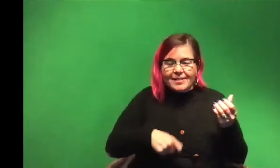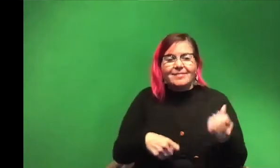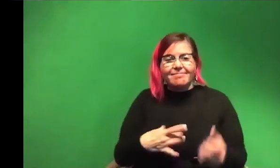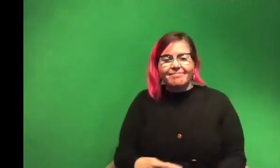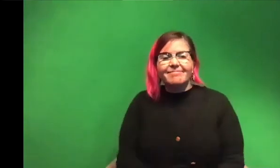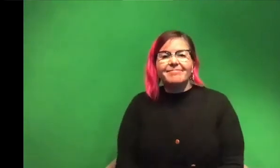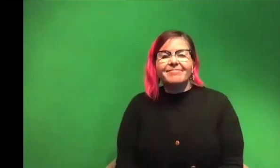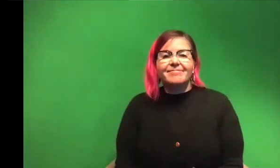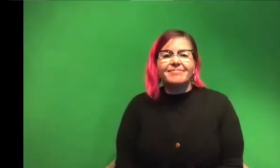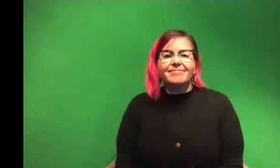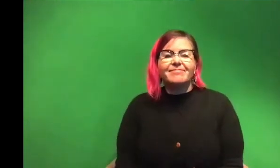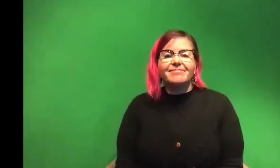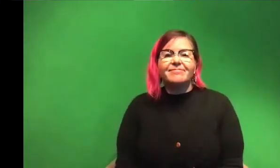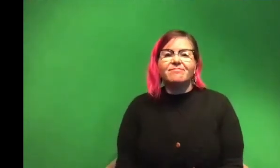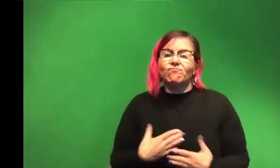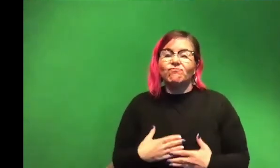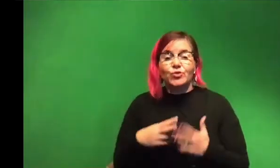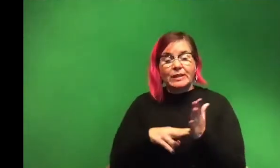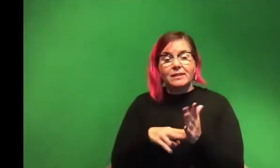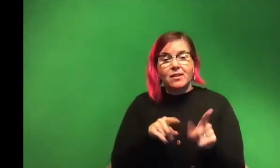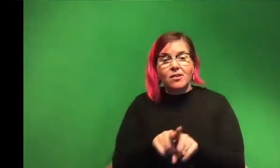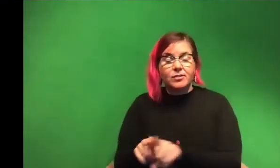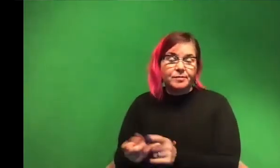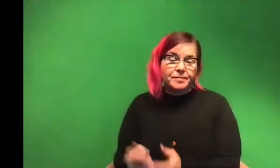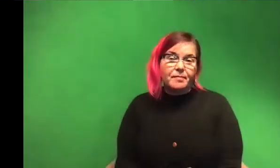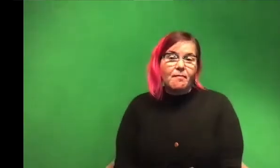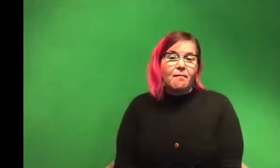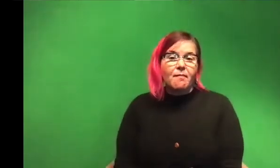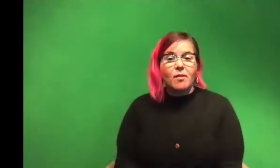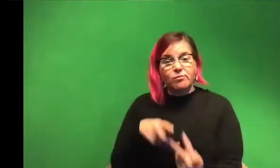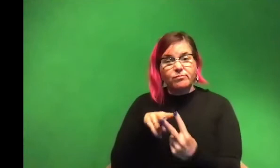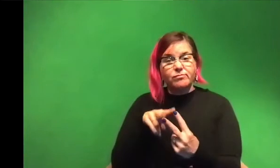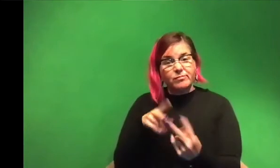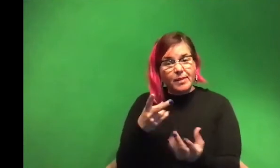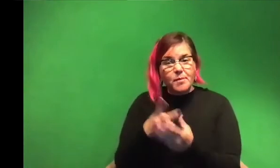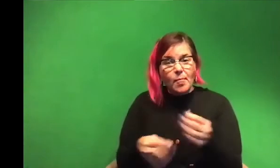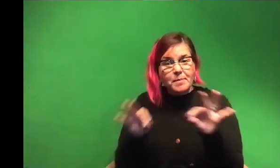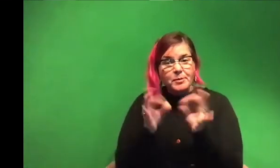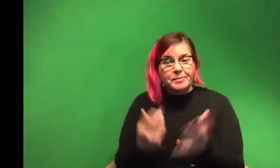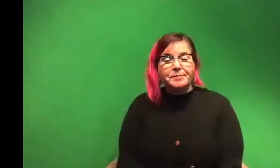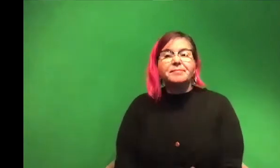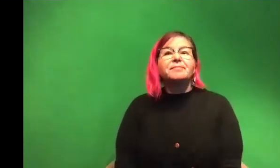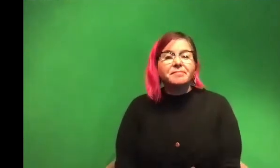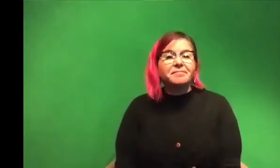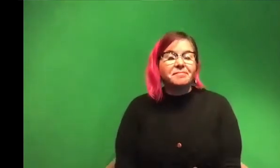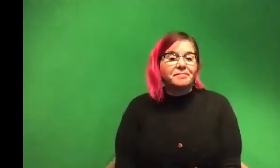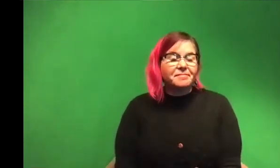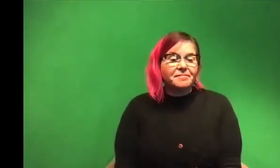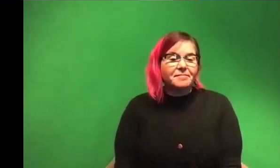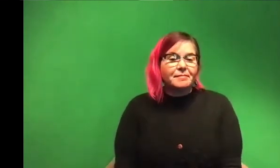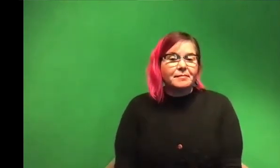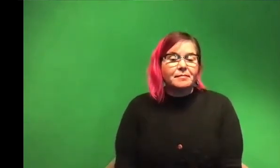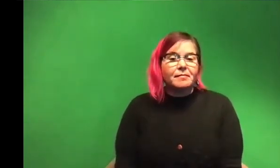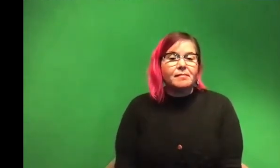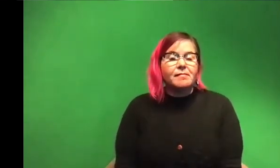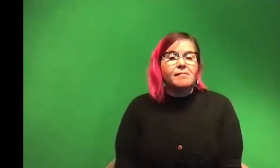And I really like to read. And I think those are both important. Good. Cool. Ian,